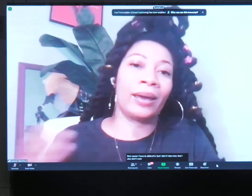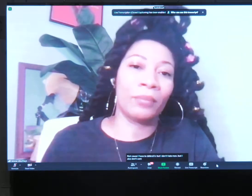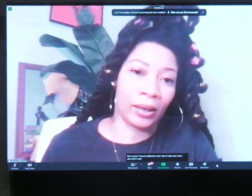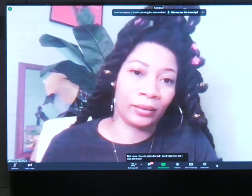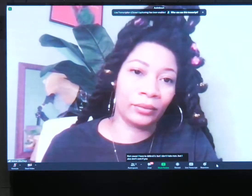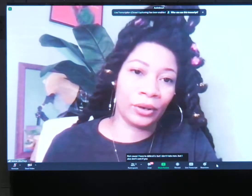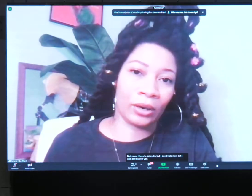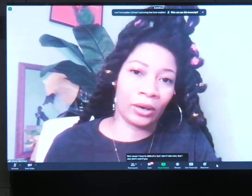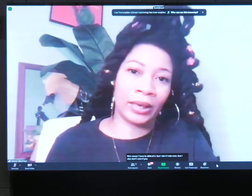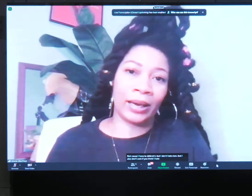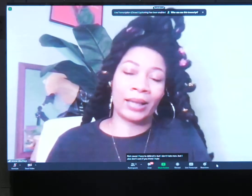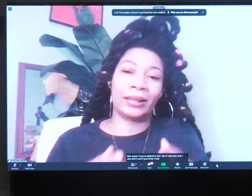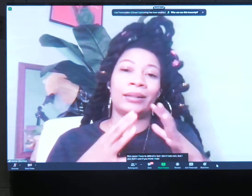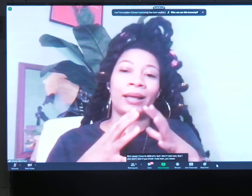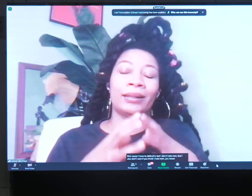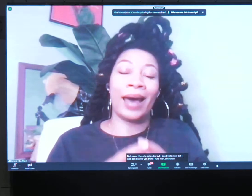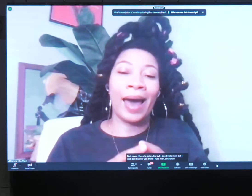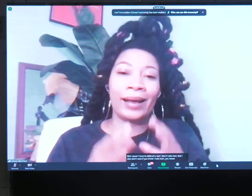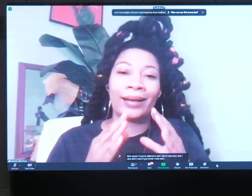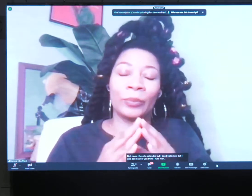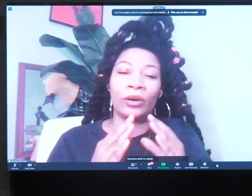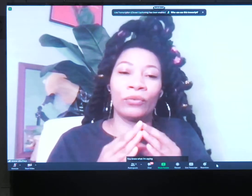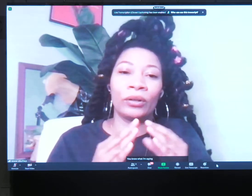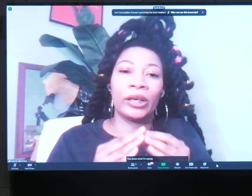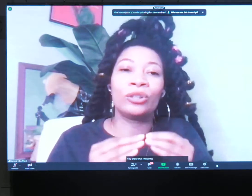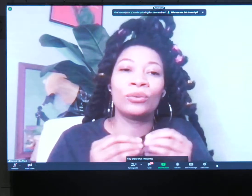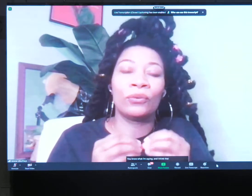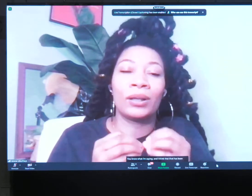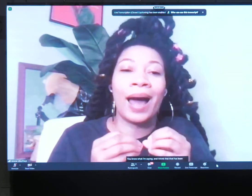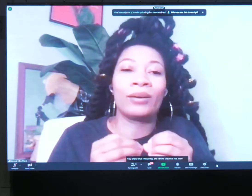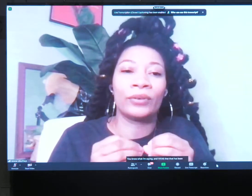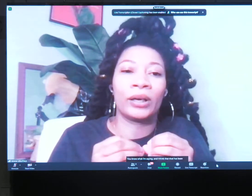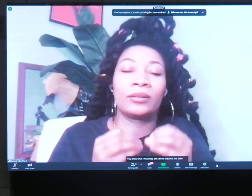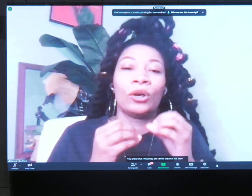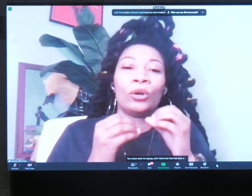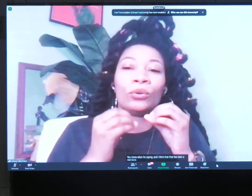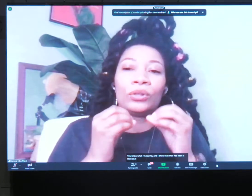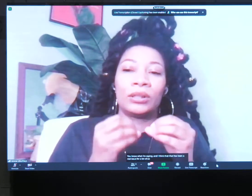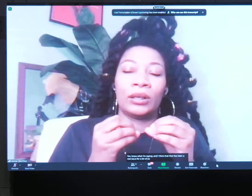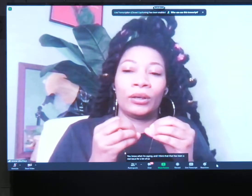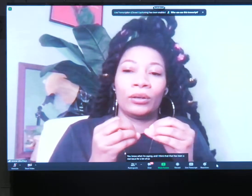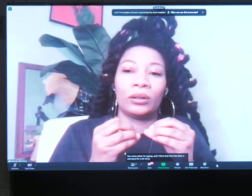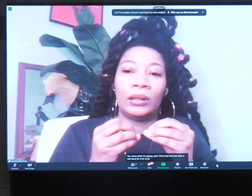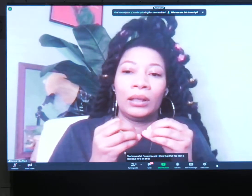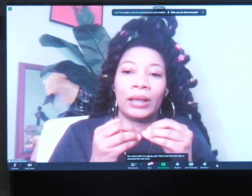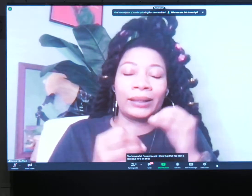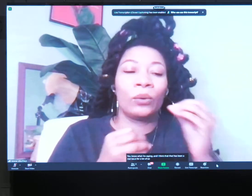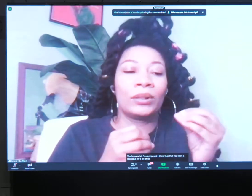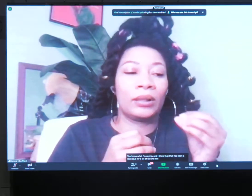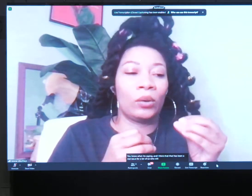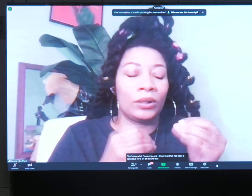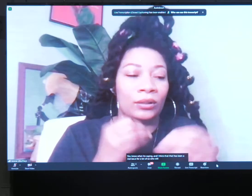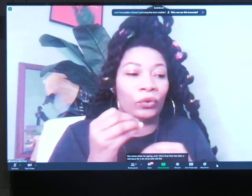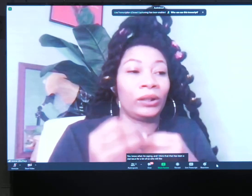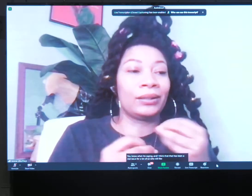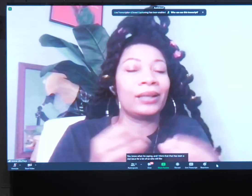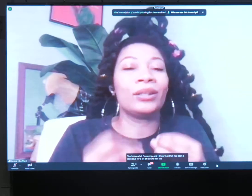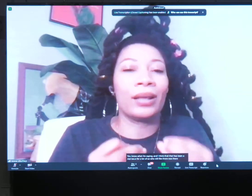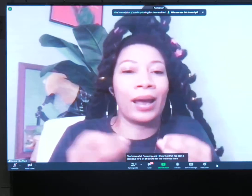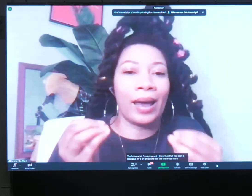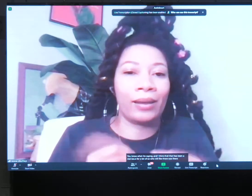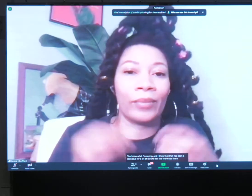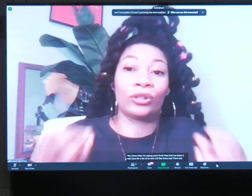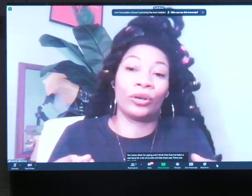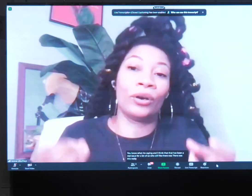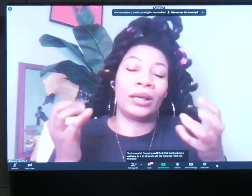you think I hate men. You know what I'm saying? And I think that that has been a real issue for a lot of us who still, like there was this